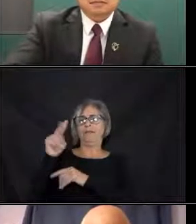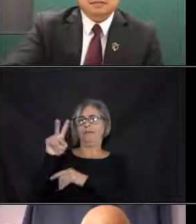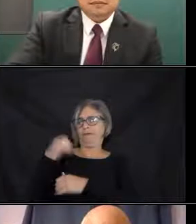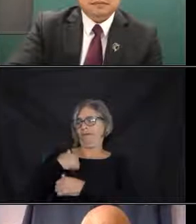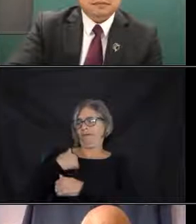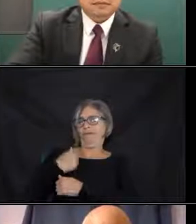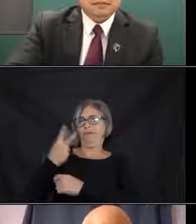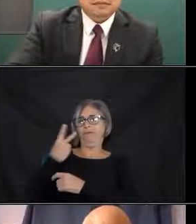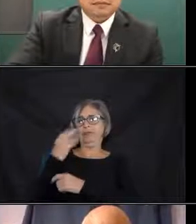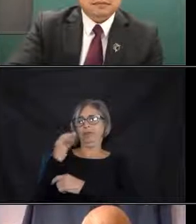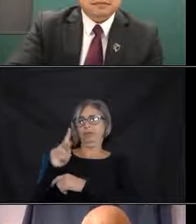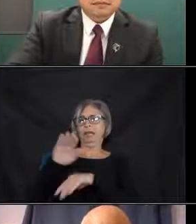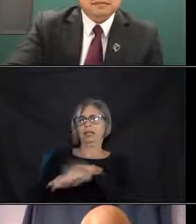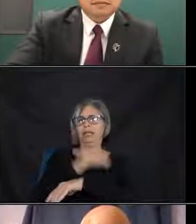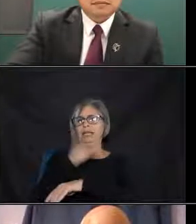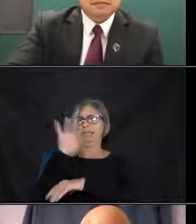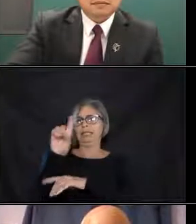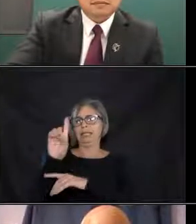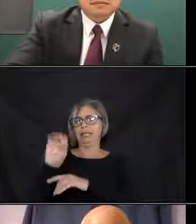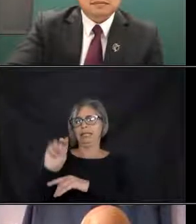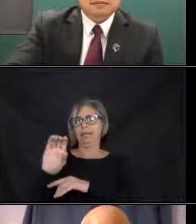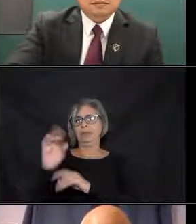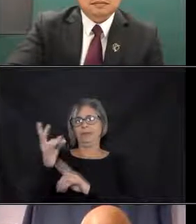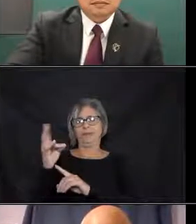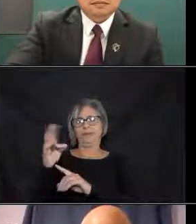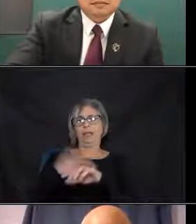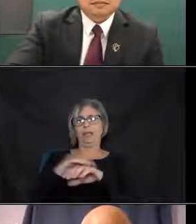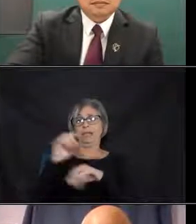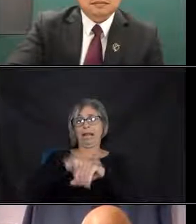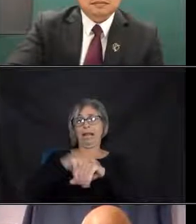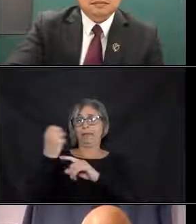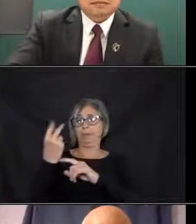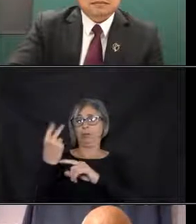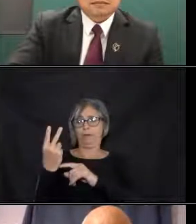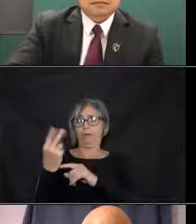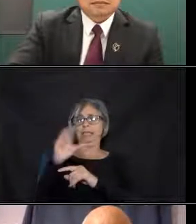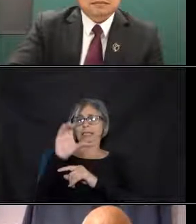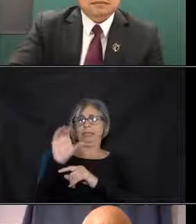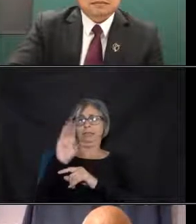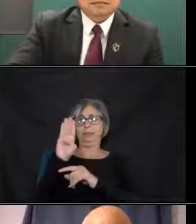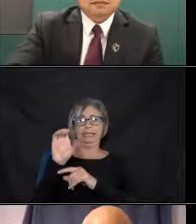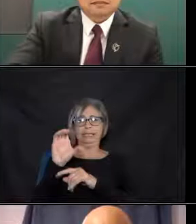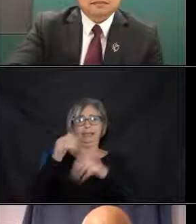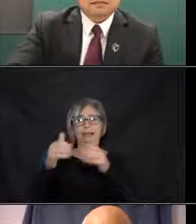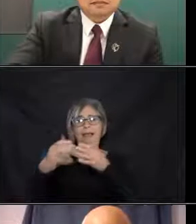Park on Monday, December 7th at 12 p.m. CDC guidelines will be followed.